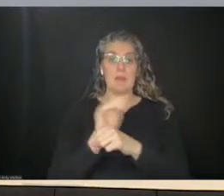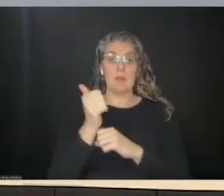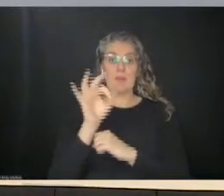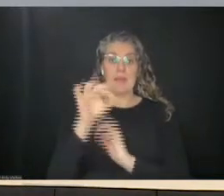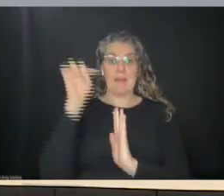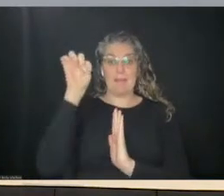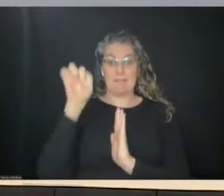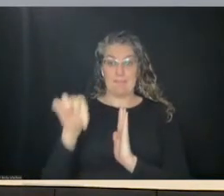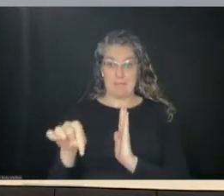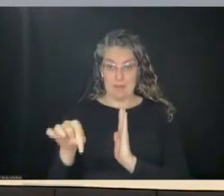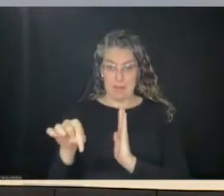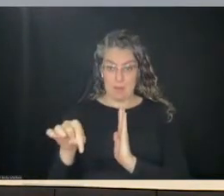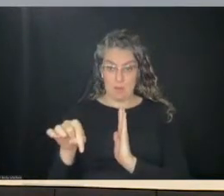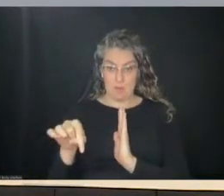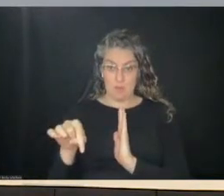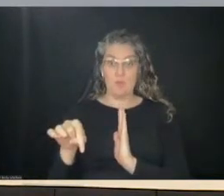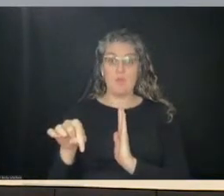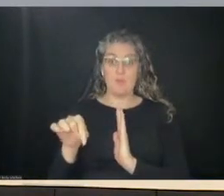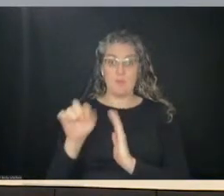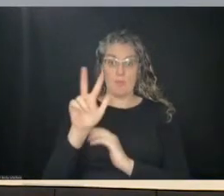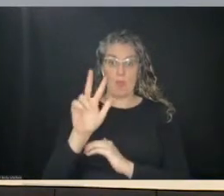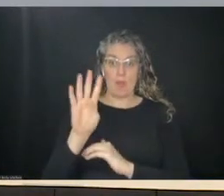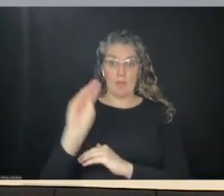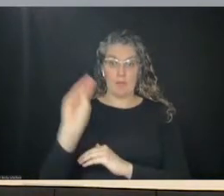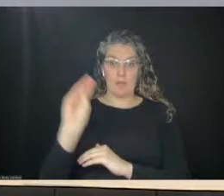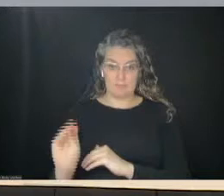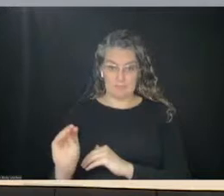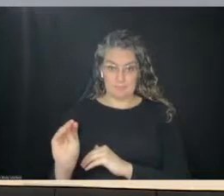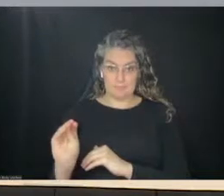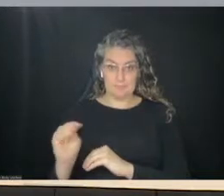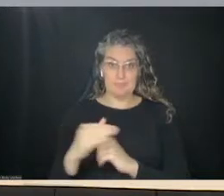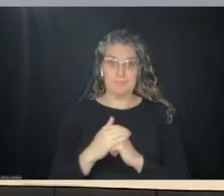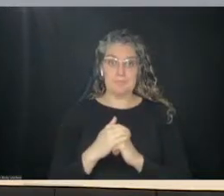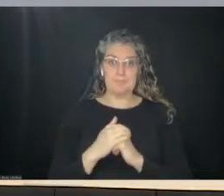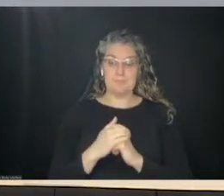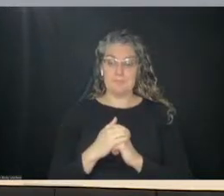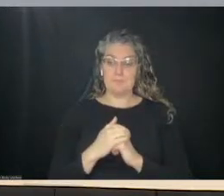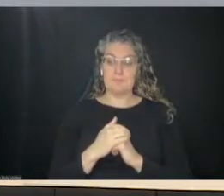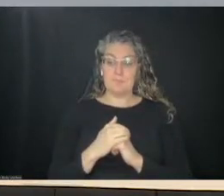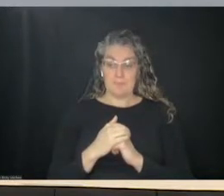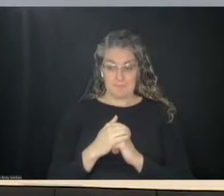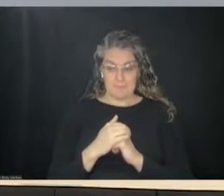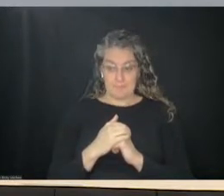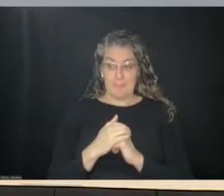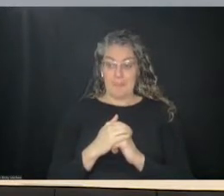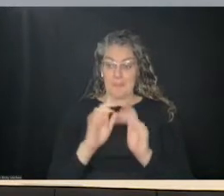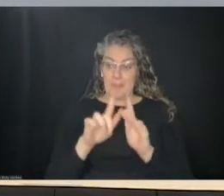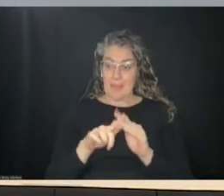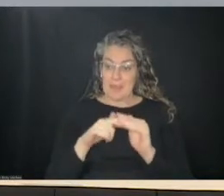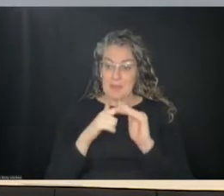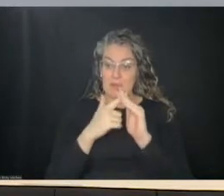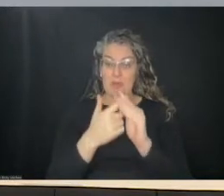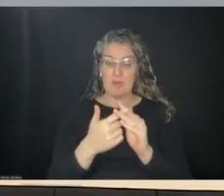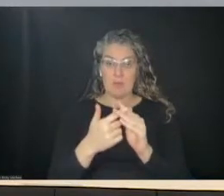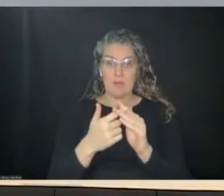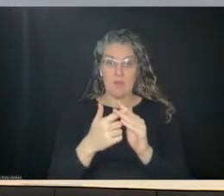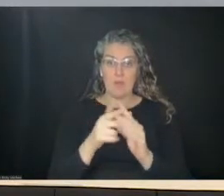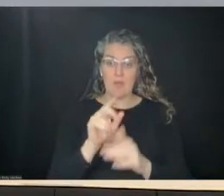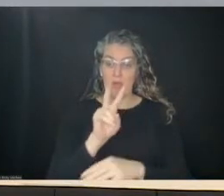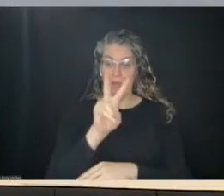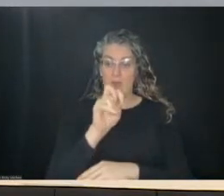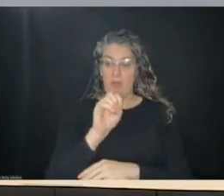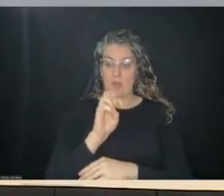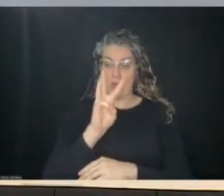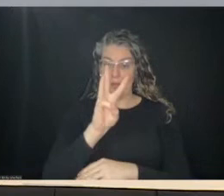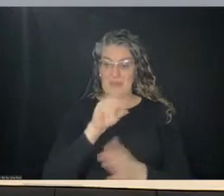3,165 cases per day. The variants of concern continue to increase rapidly in Canada, with over